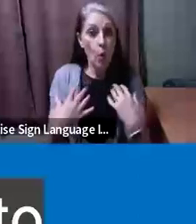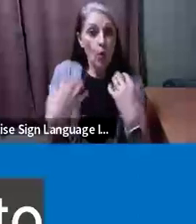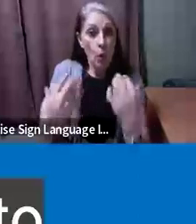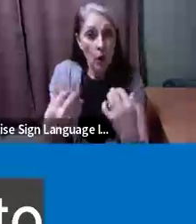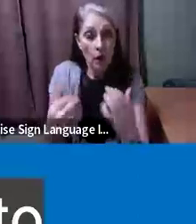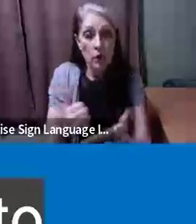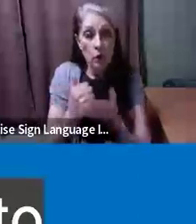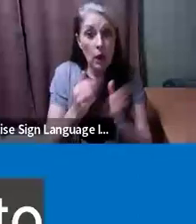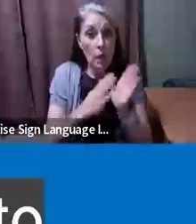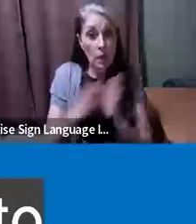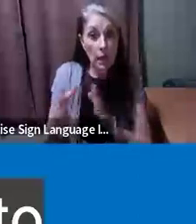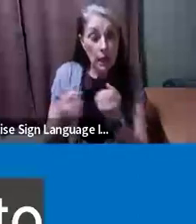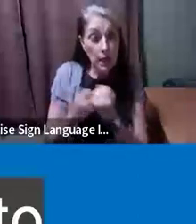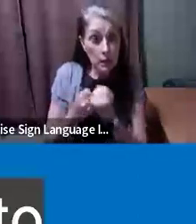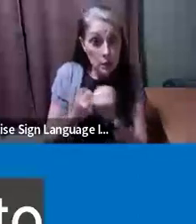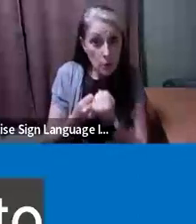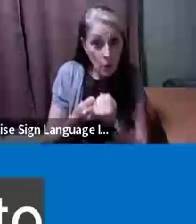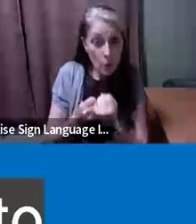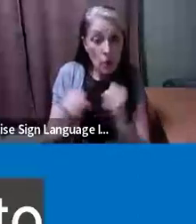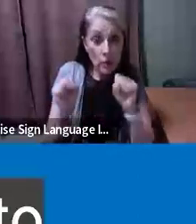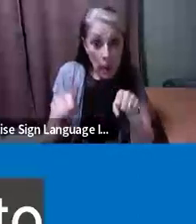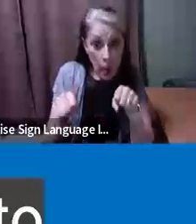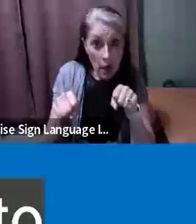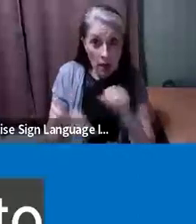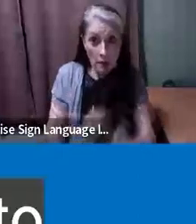plan and support them.